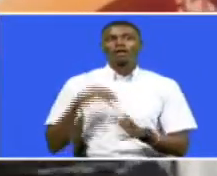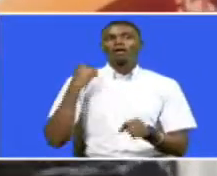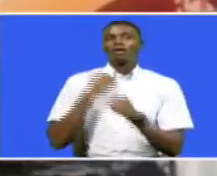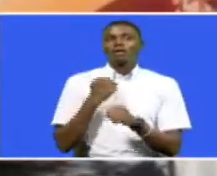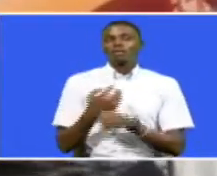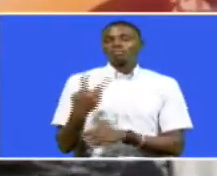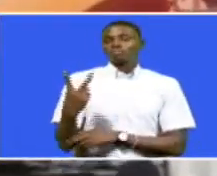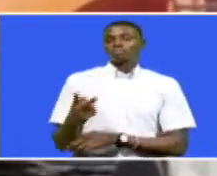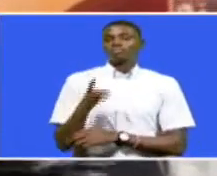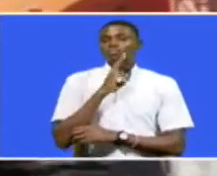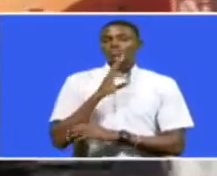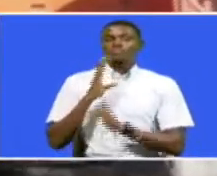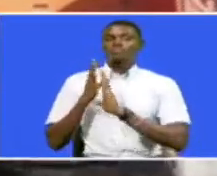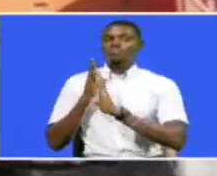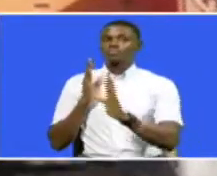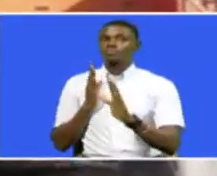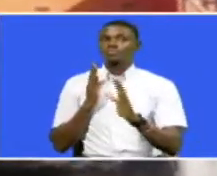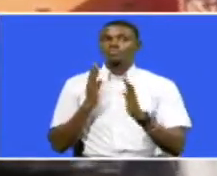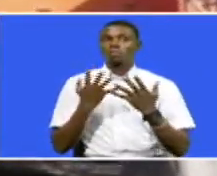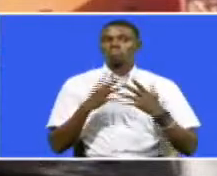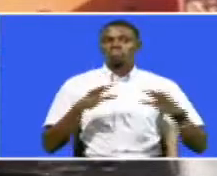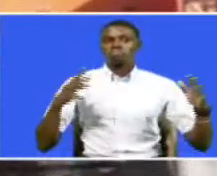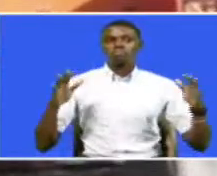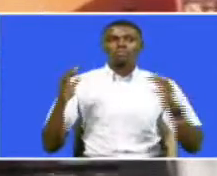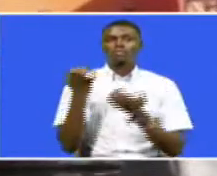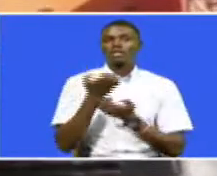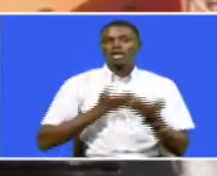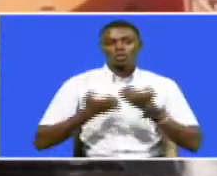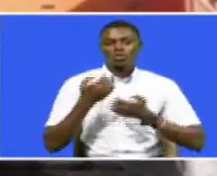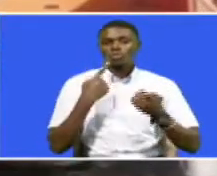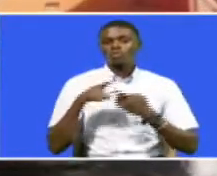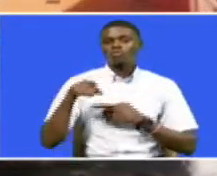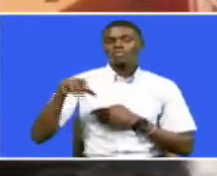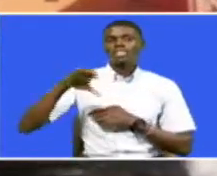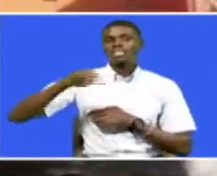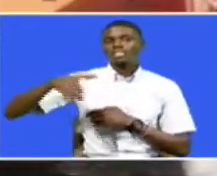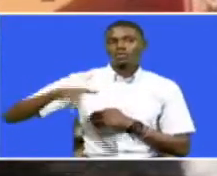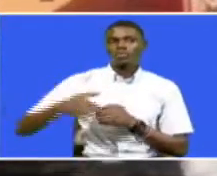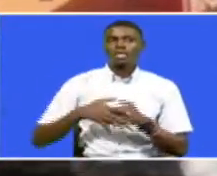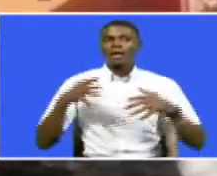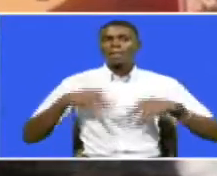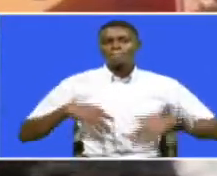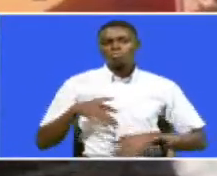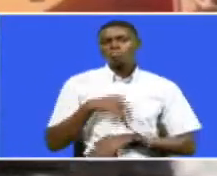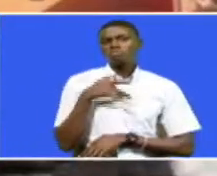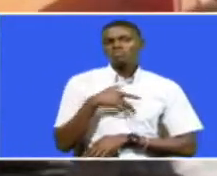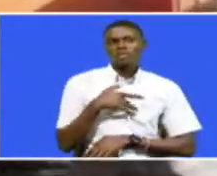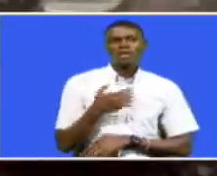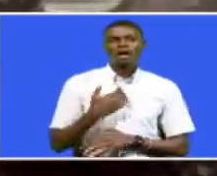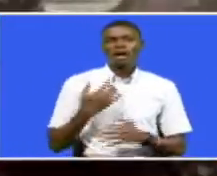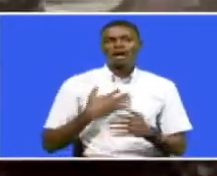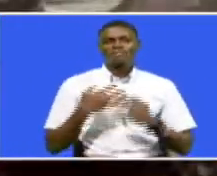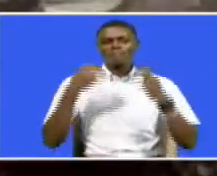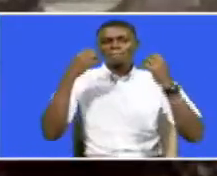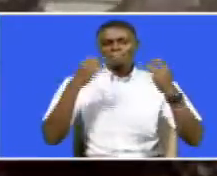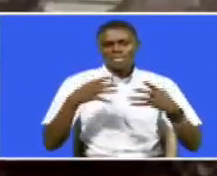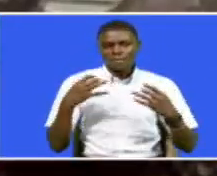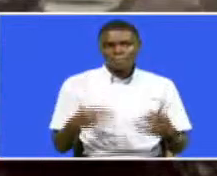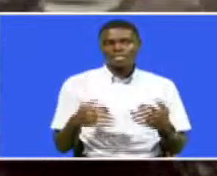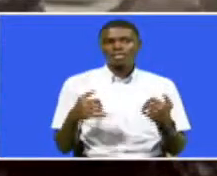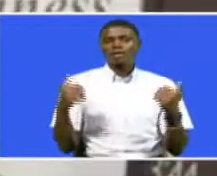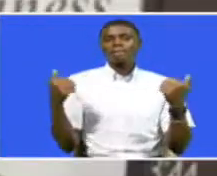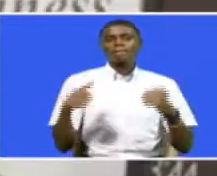the two water buses rolling the wheels of economy of the riparian counties, residents feel there is a lot that remain